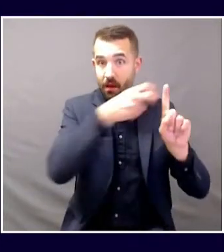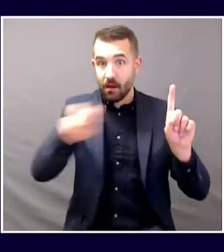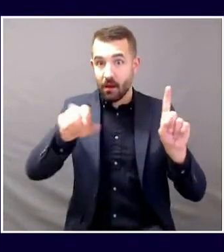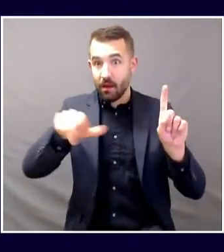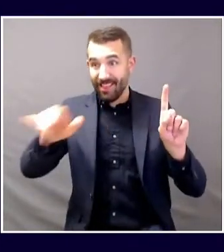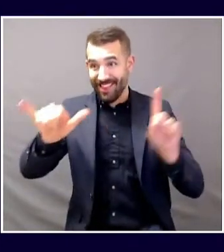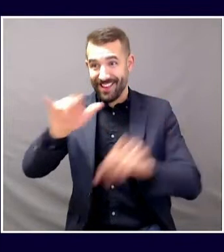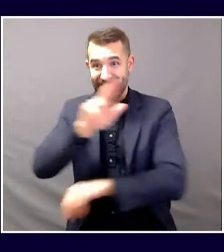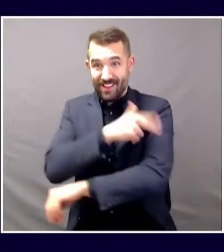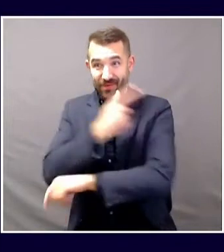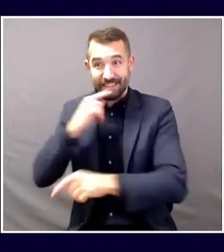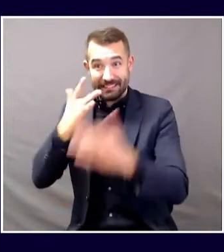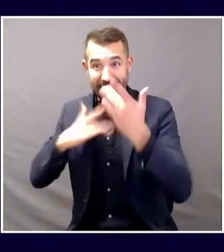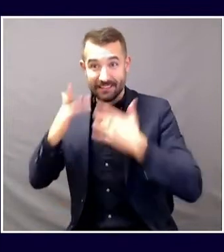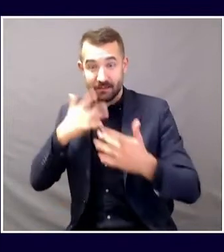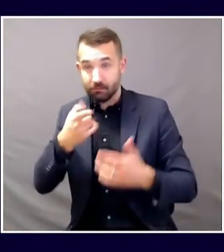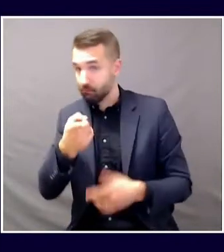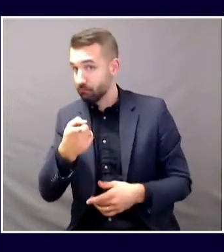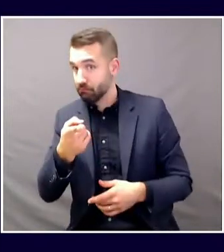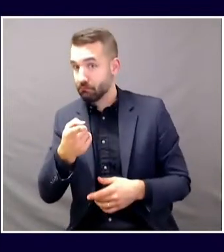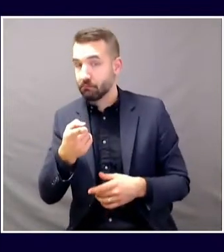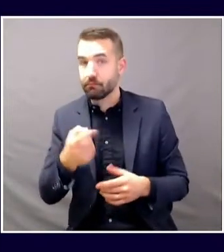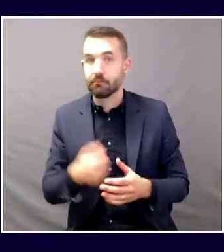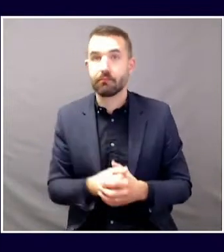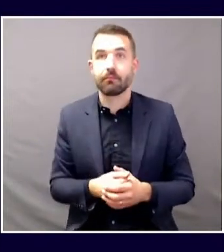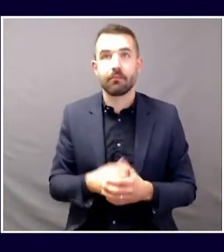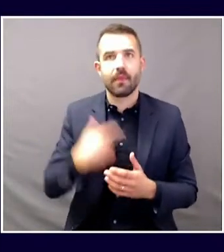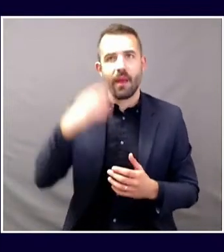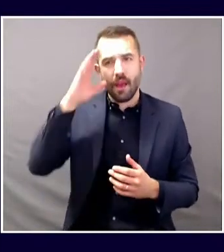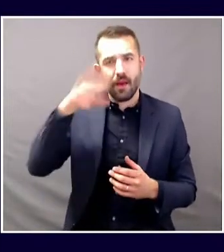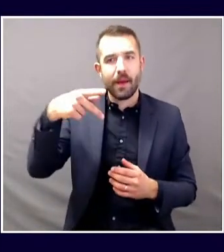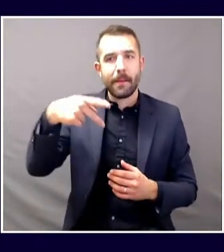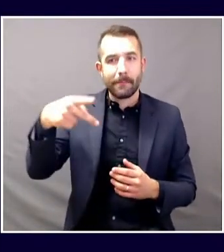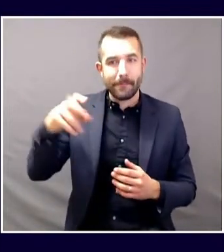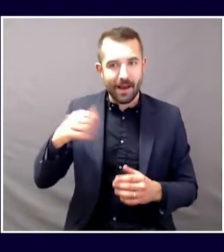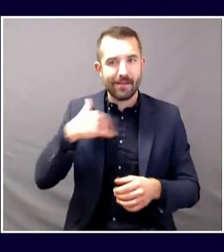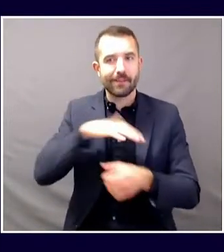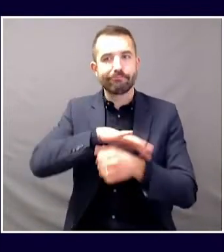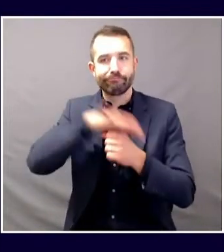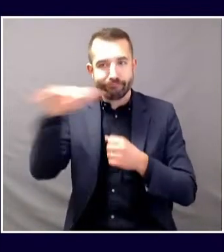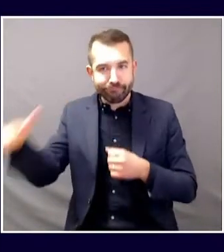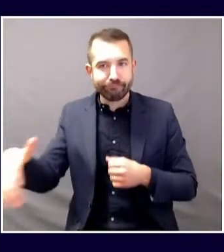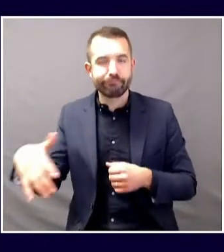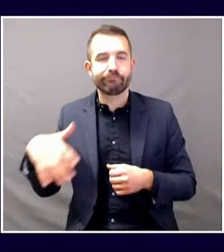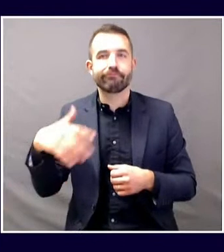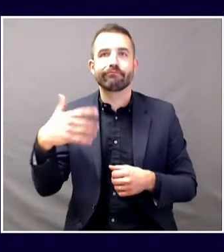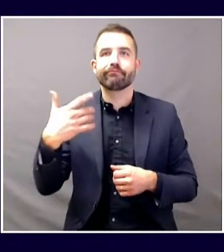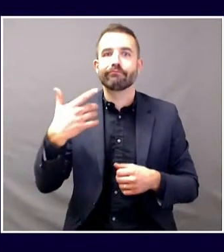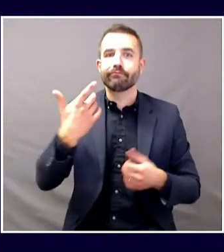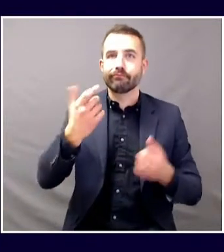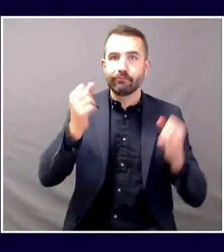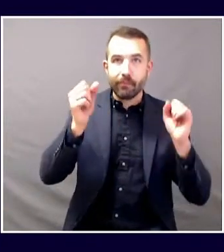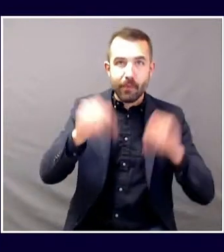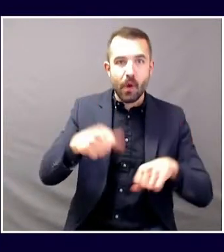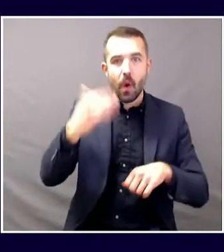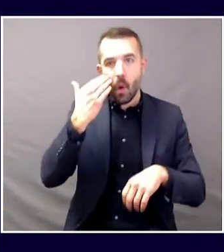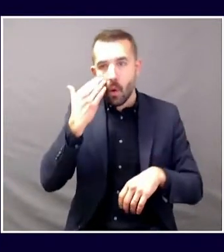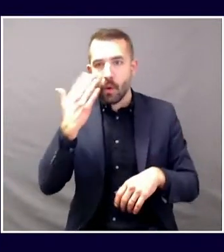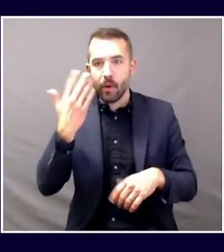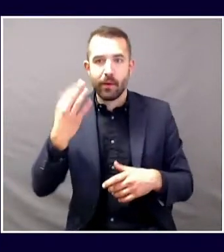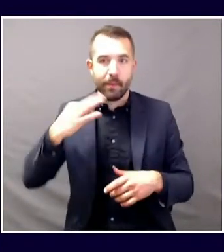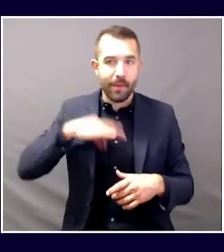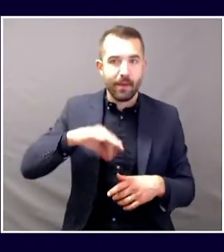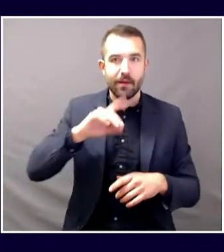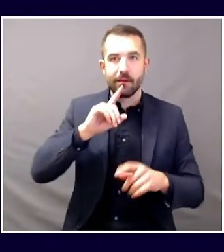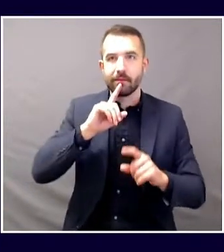a decent supply there that could be sent into hospitals if necessary? So there's a couple of